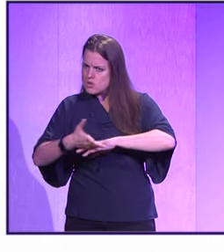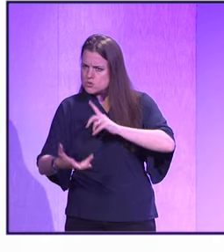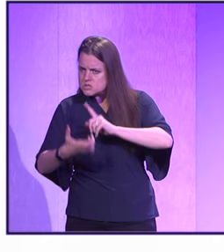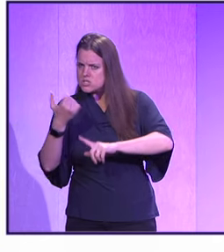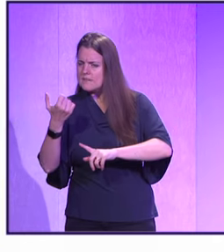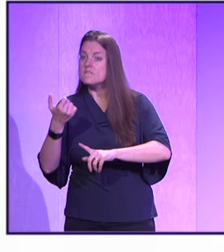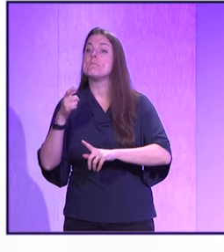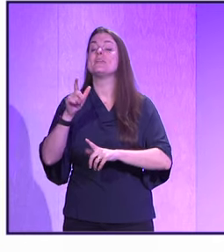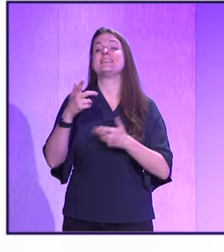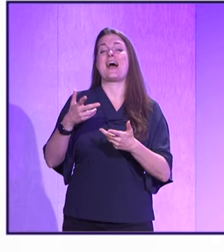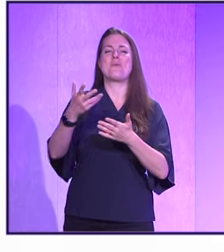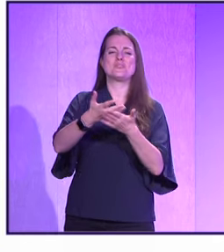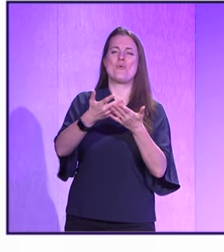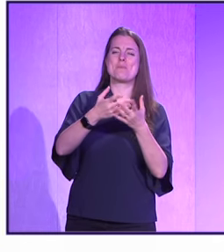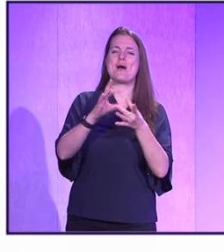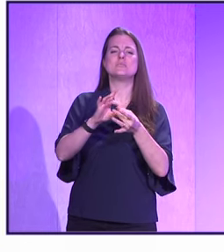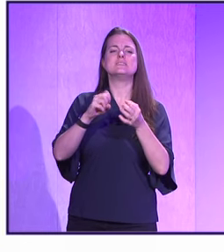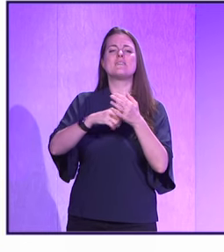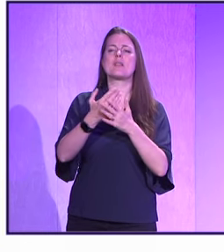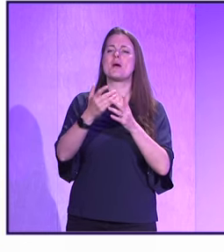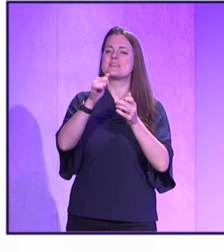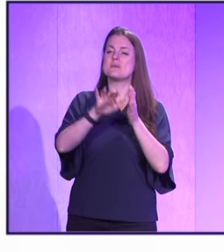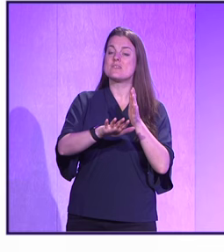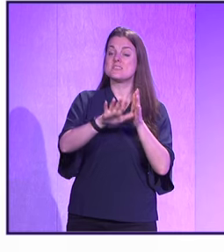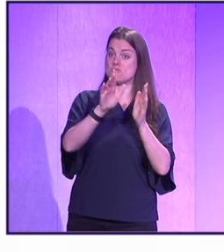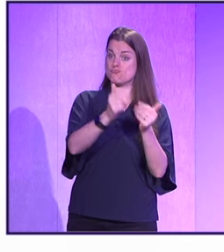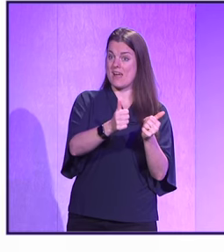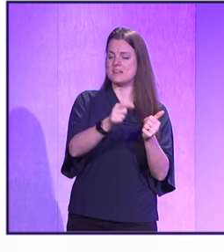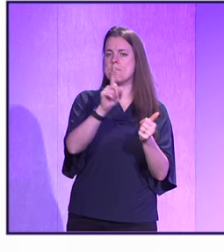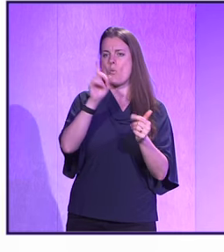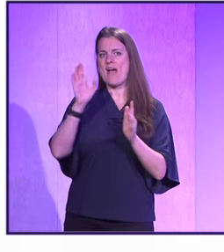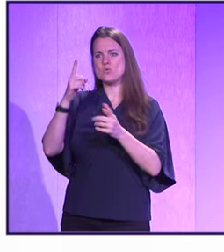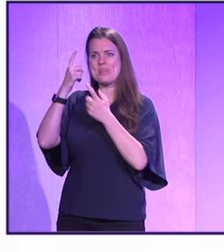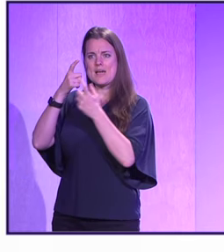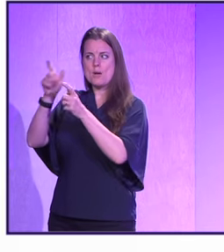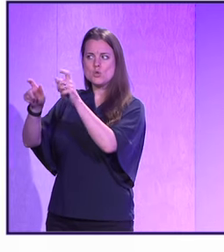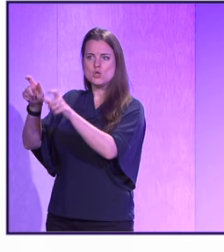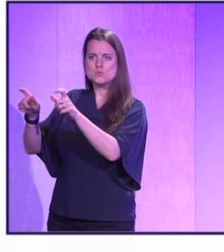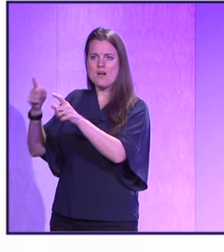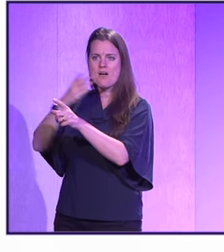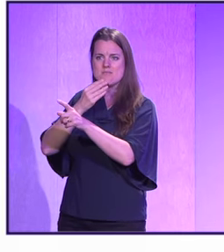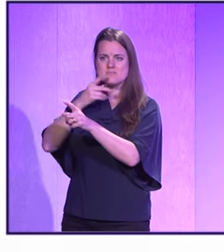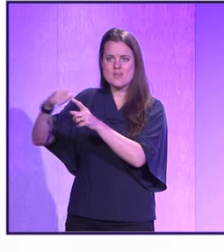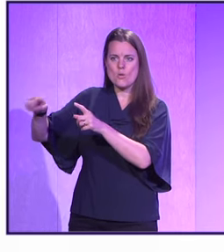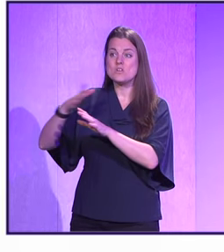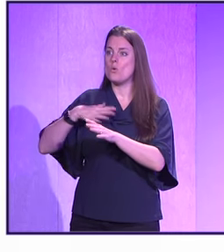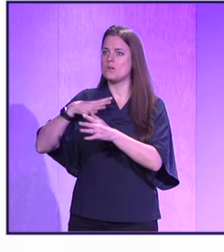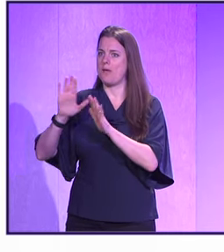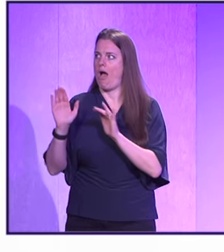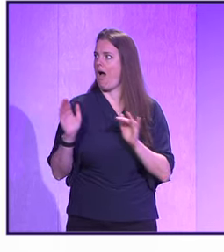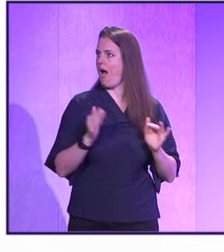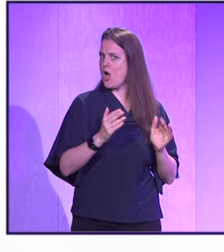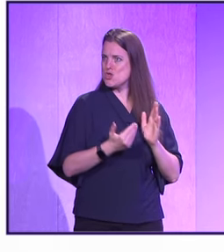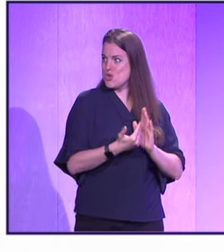we've found as a DevOps community, and with the conversation that we're now having about developer experience, is we have to think about our users.